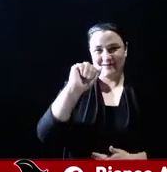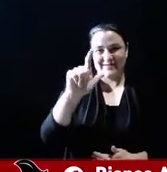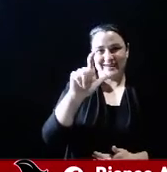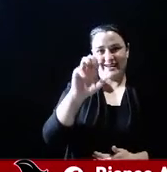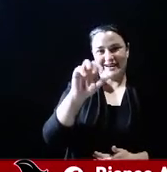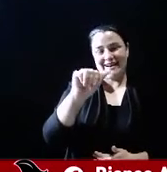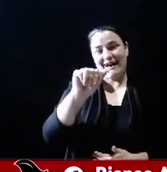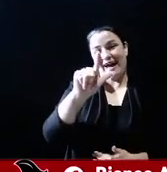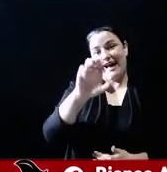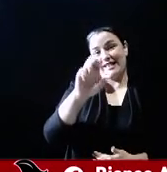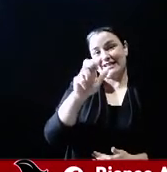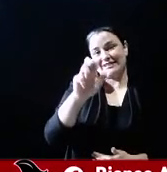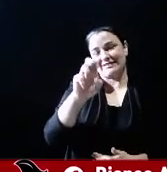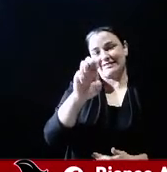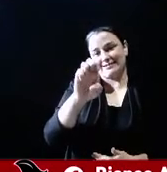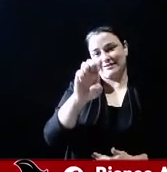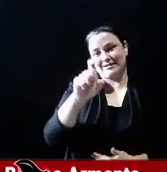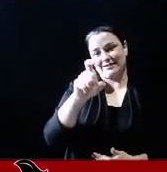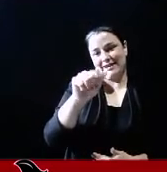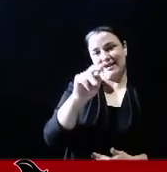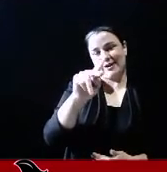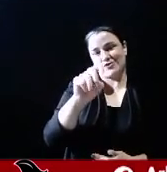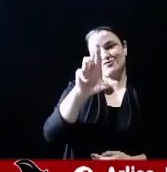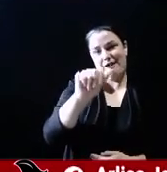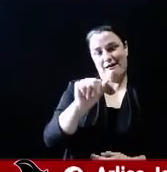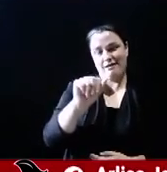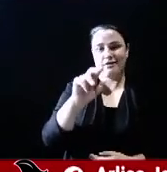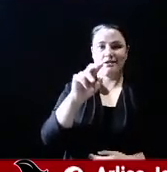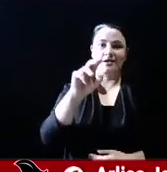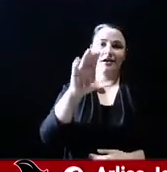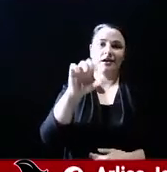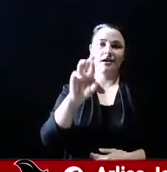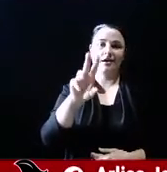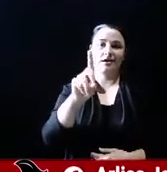Alexandra Nareda Cardenas,